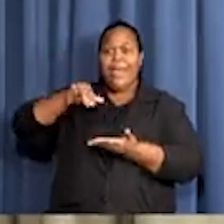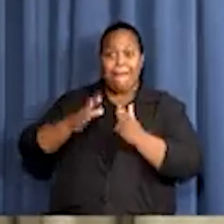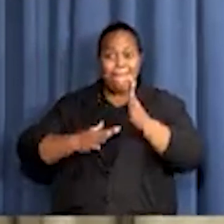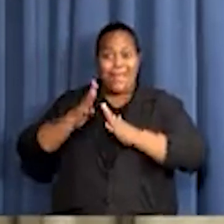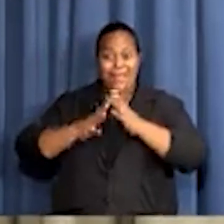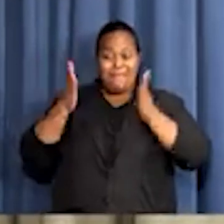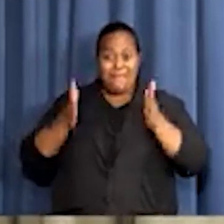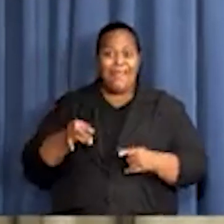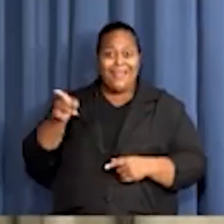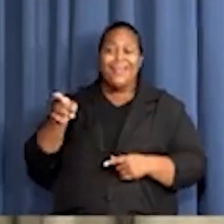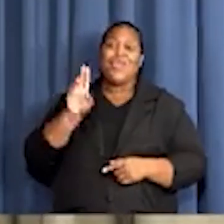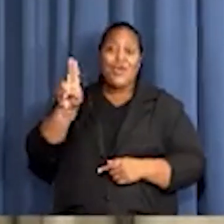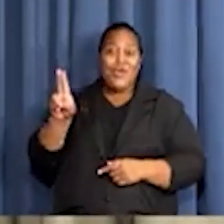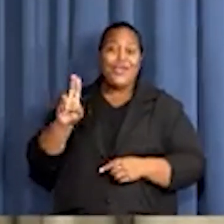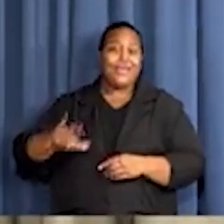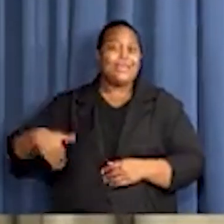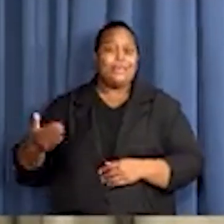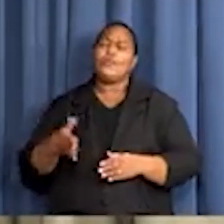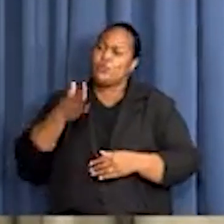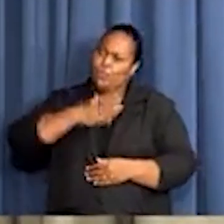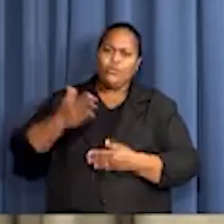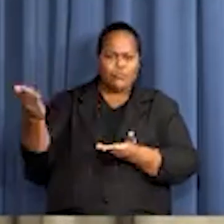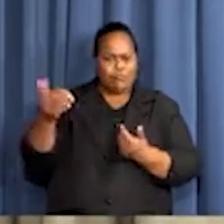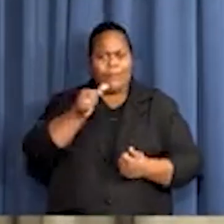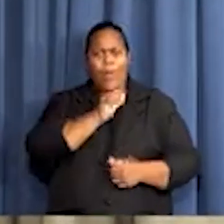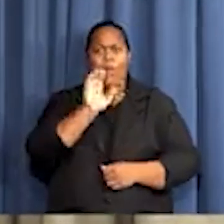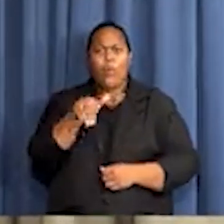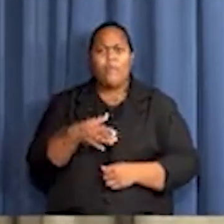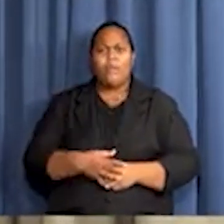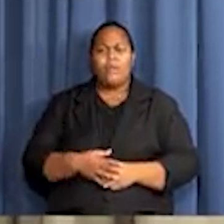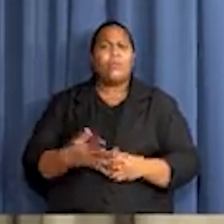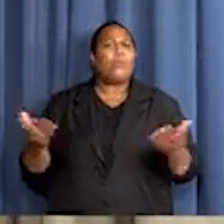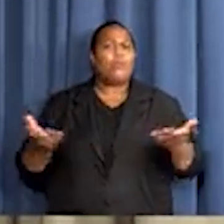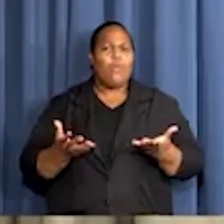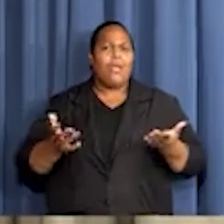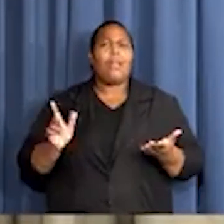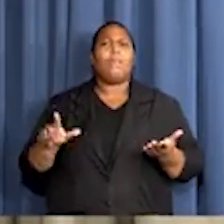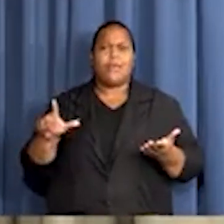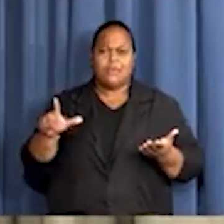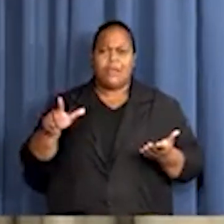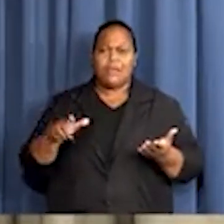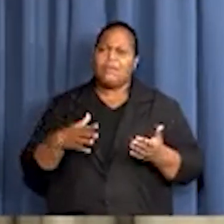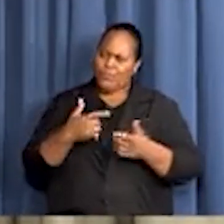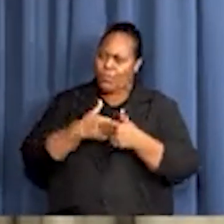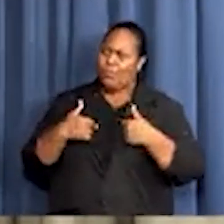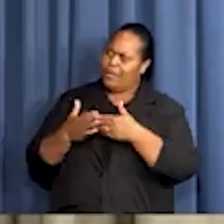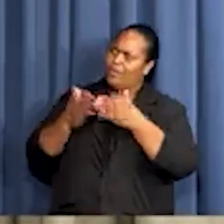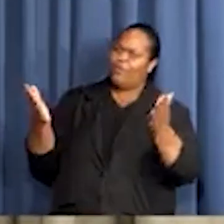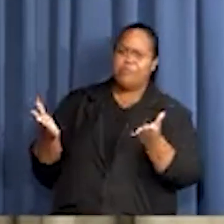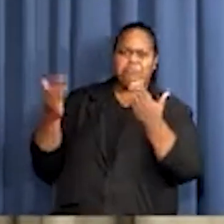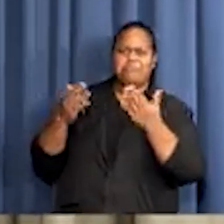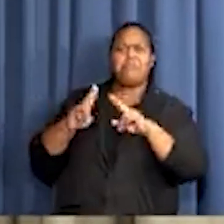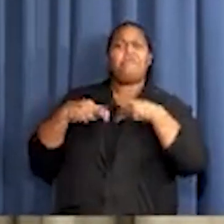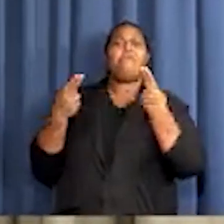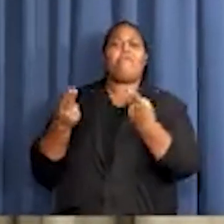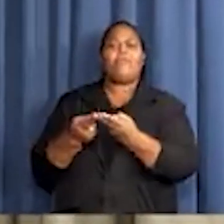husband for his last rites at his birthplace in Tambia, near Lambasa. With her